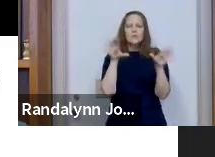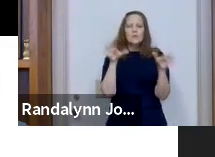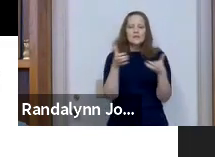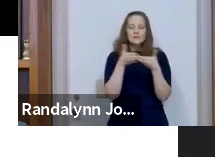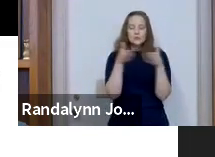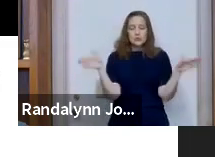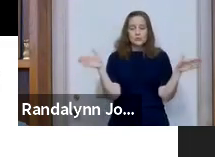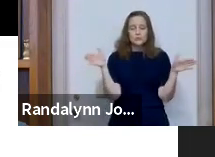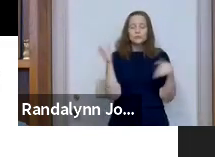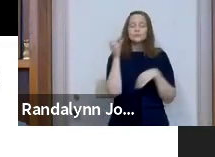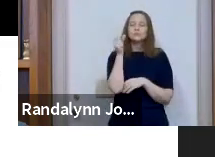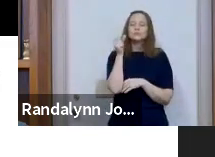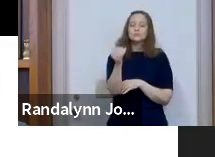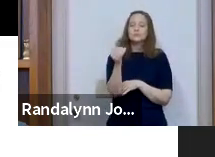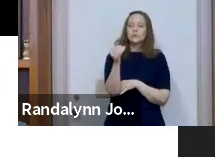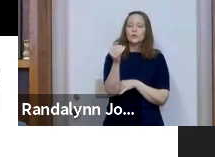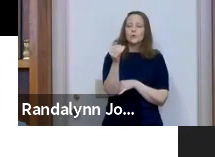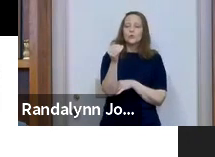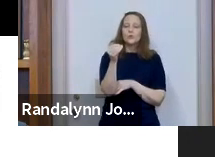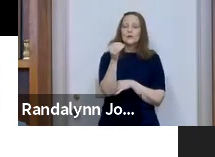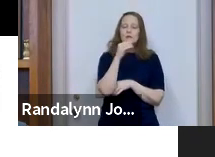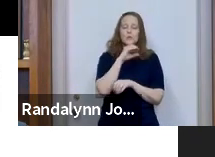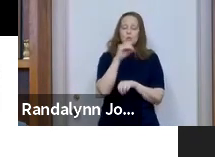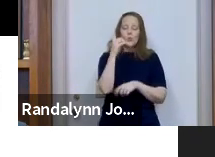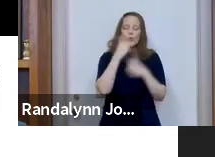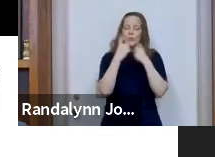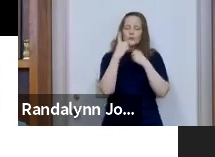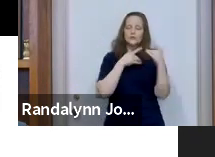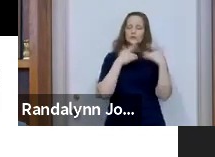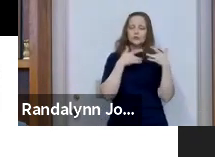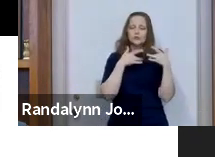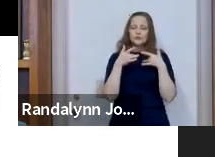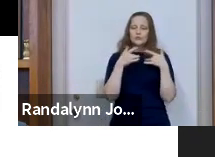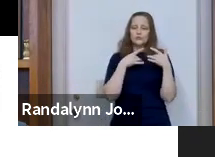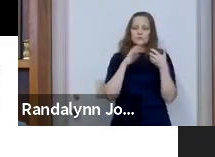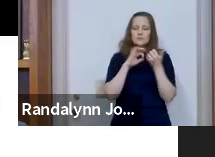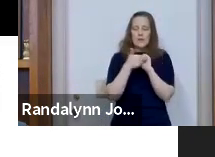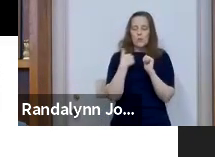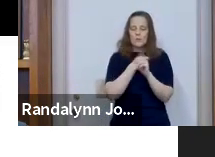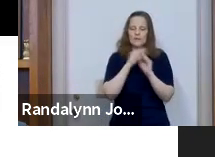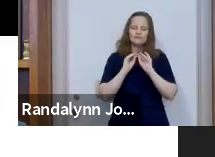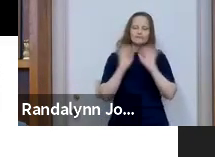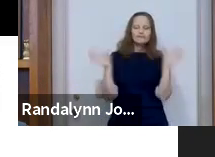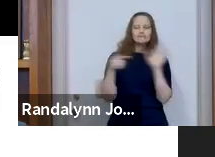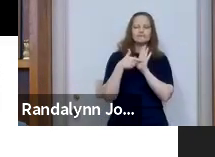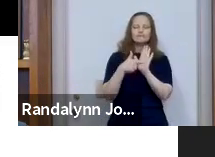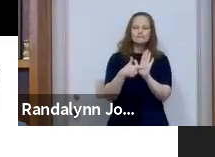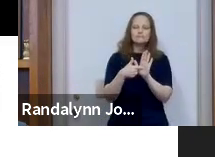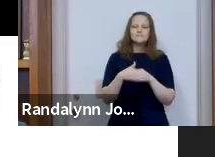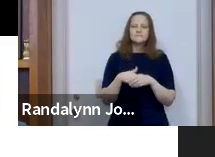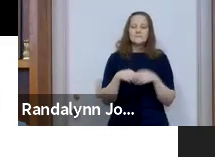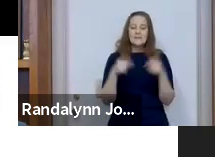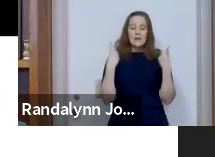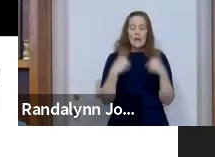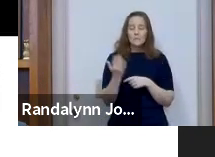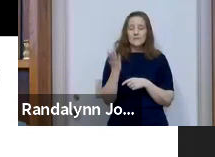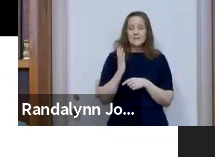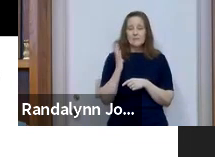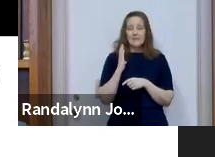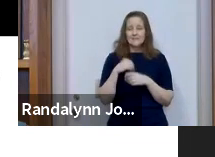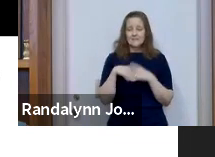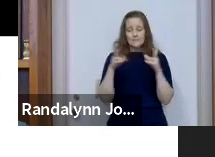so there aren't any questions or concerns. It's a way for us to be transparent. This is something that has happened in the past in